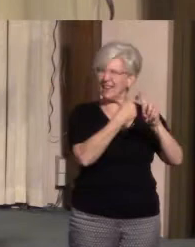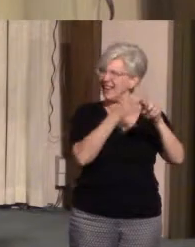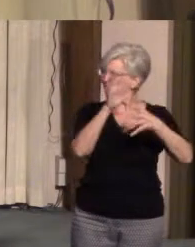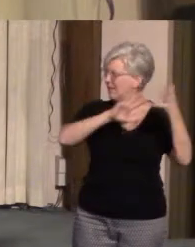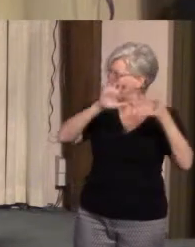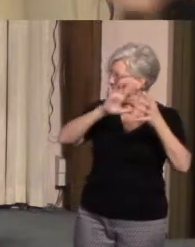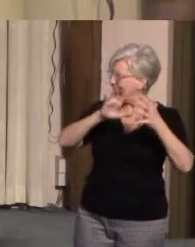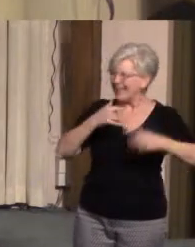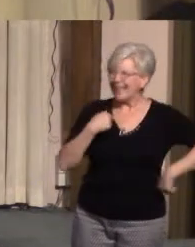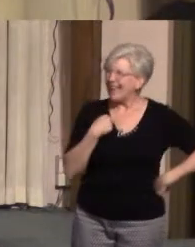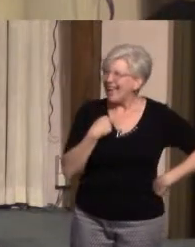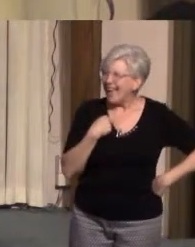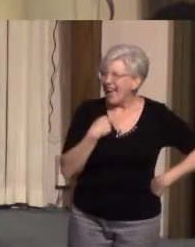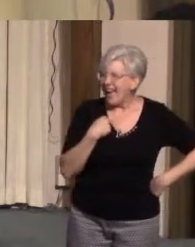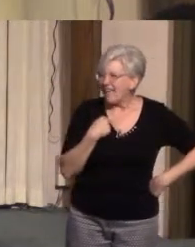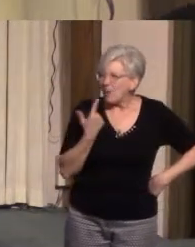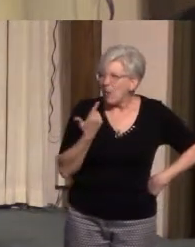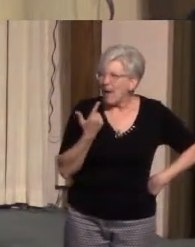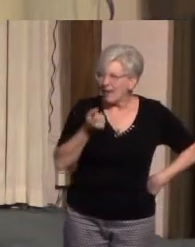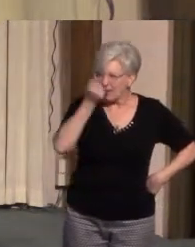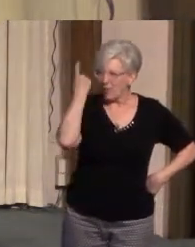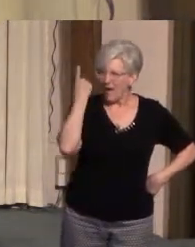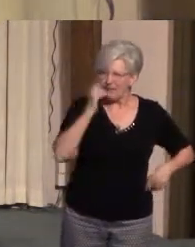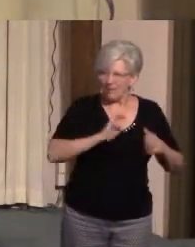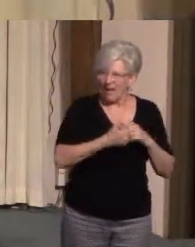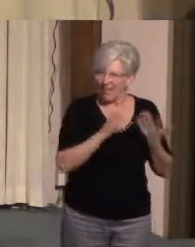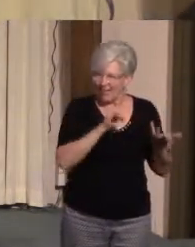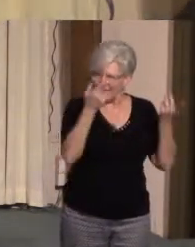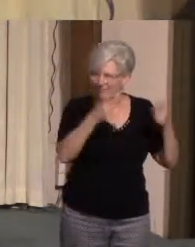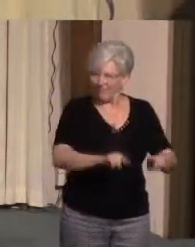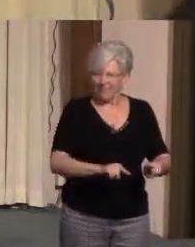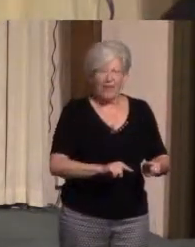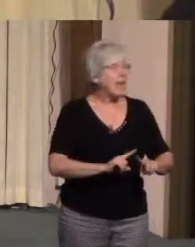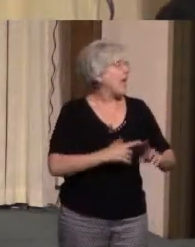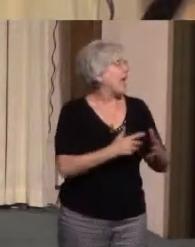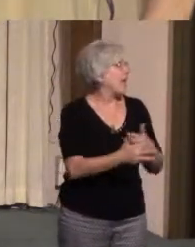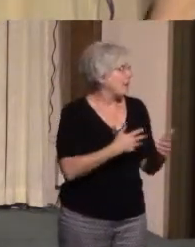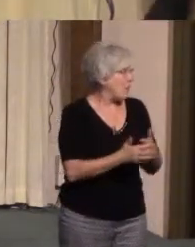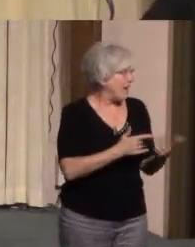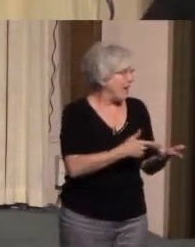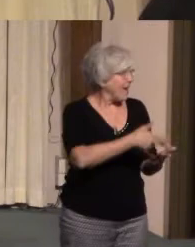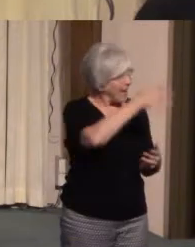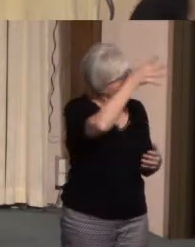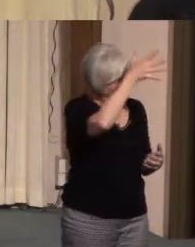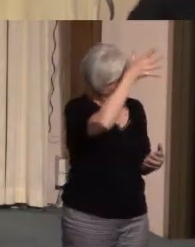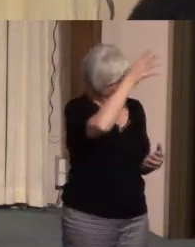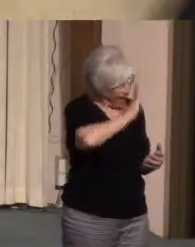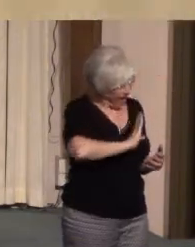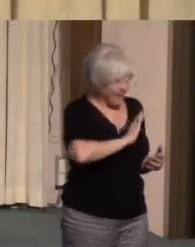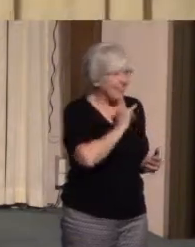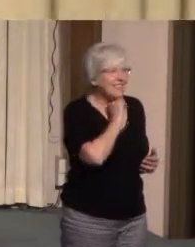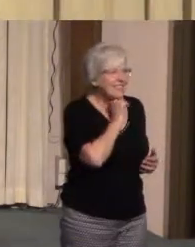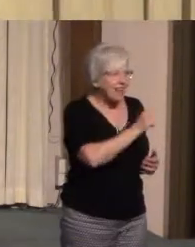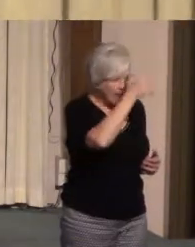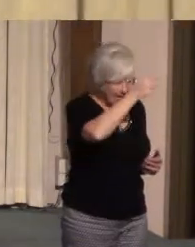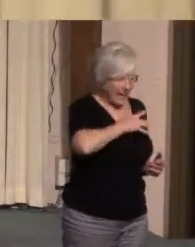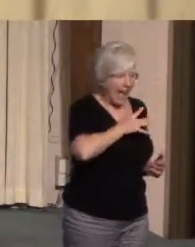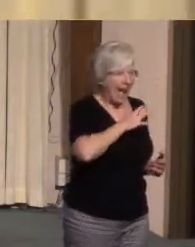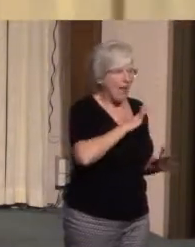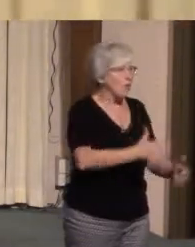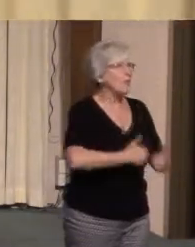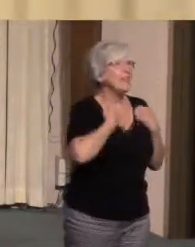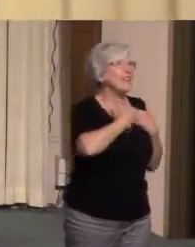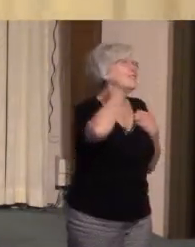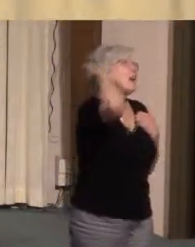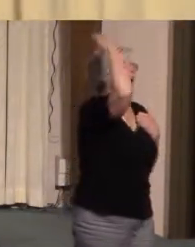clouds. Haven't quite grasped how they managed to do all that. But anyway, God is not a guy that lives up